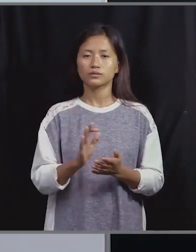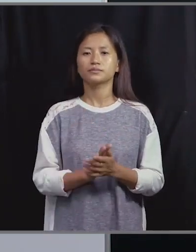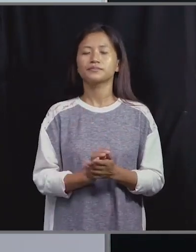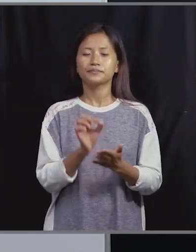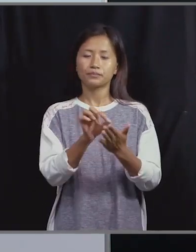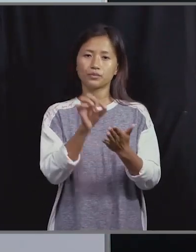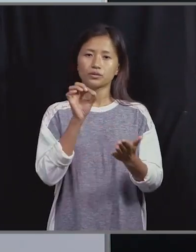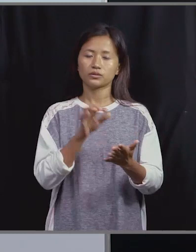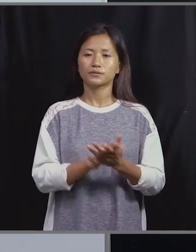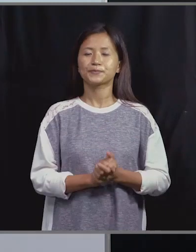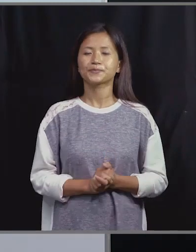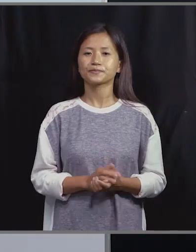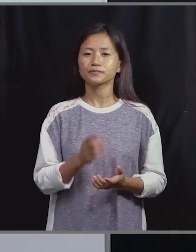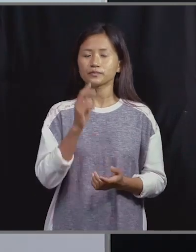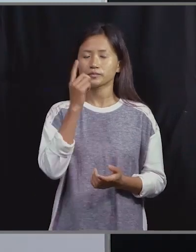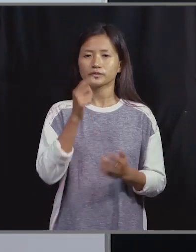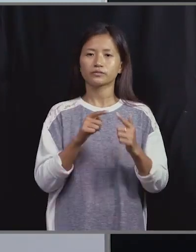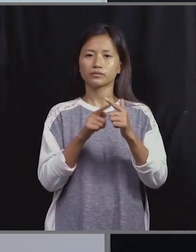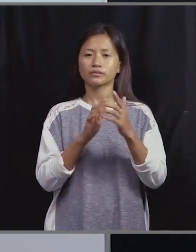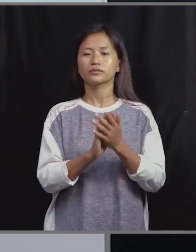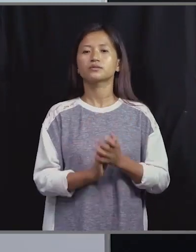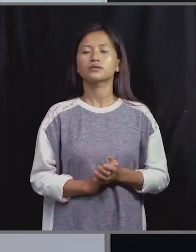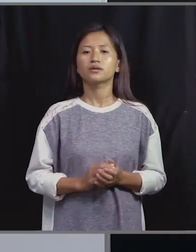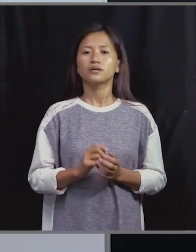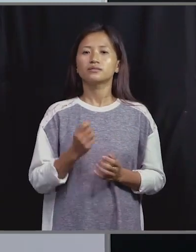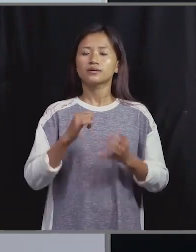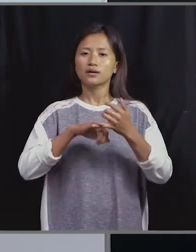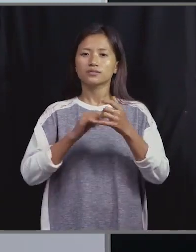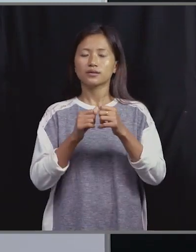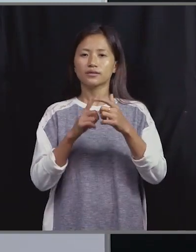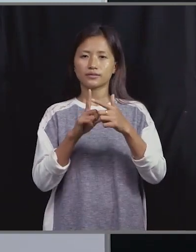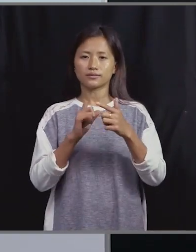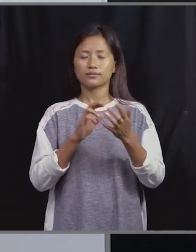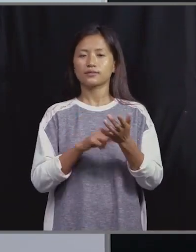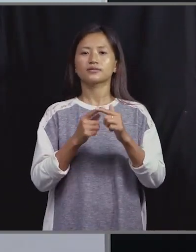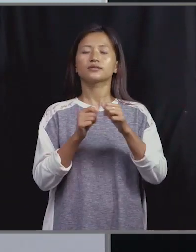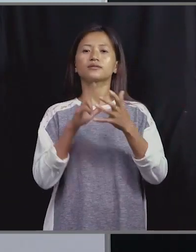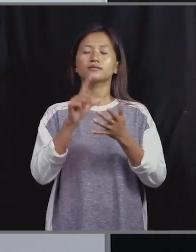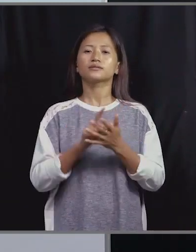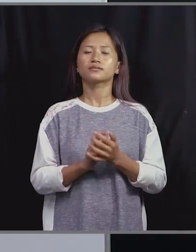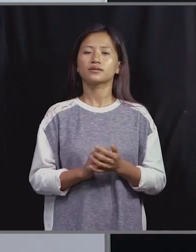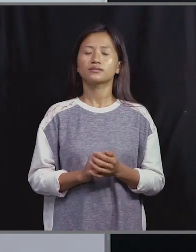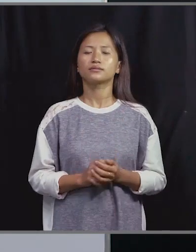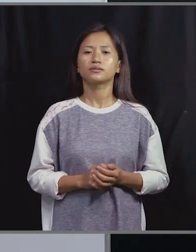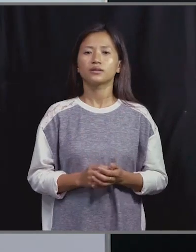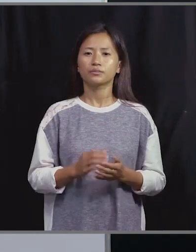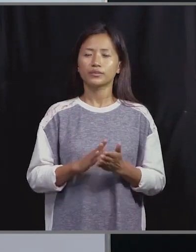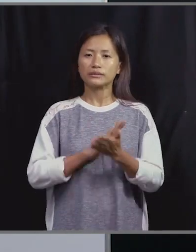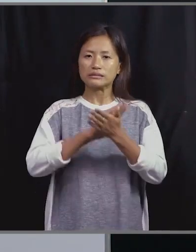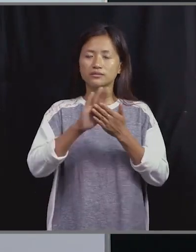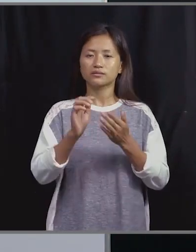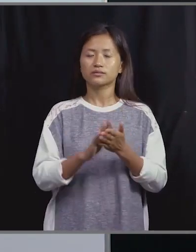So the first topic that we will be discussing today is the Santal rebellion. So being a history